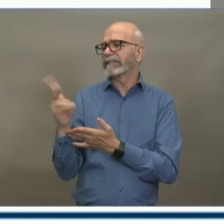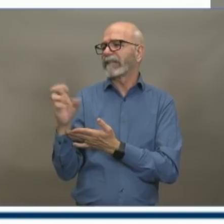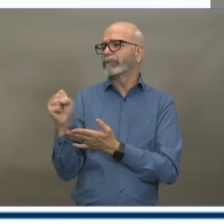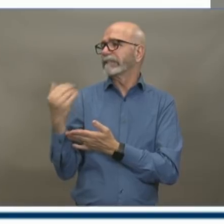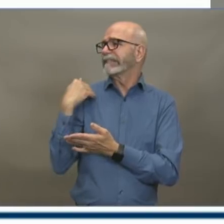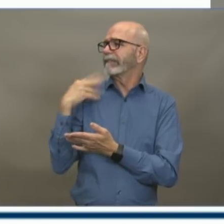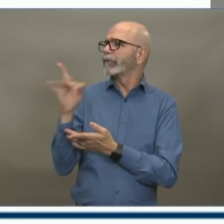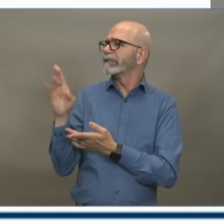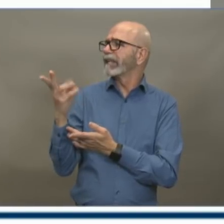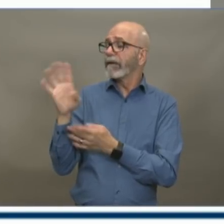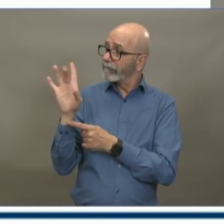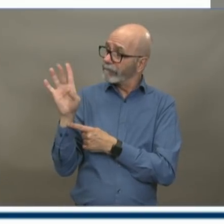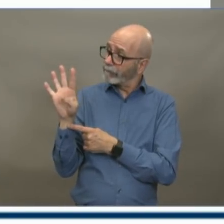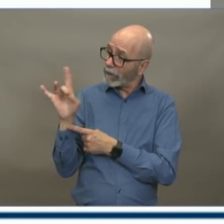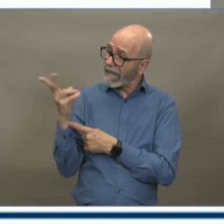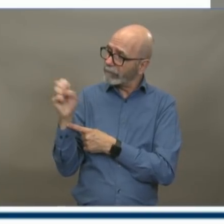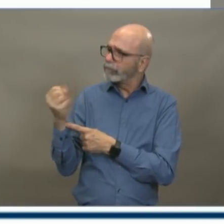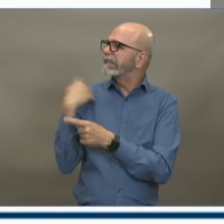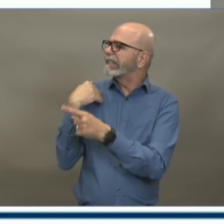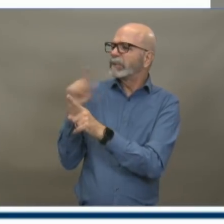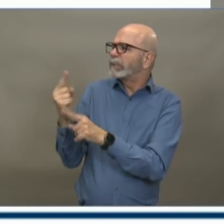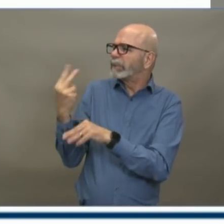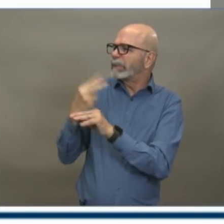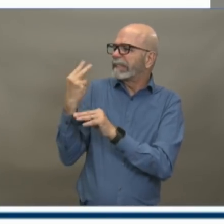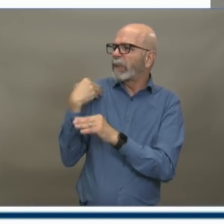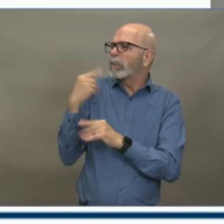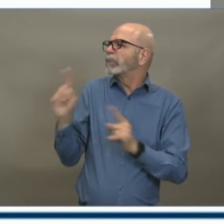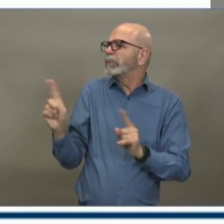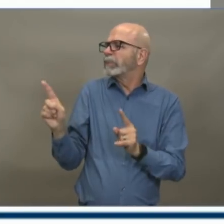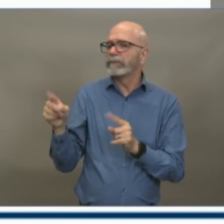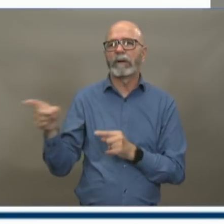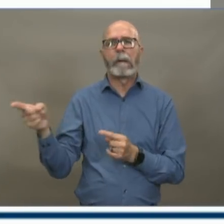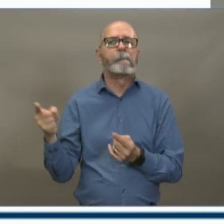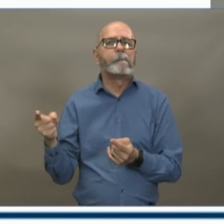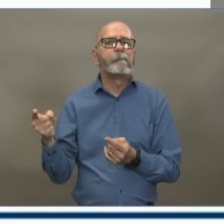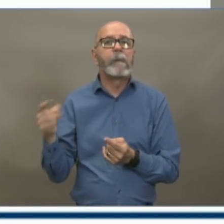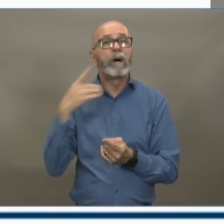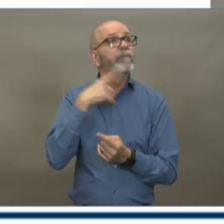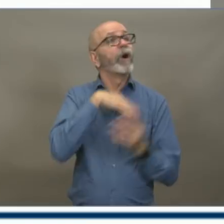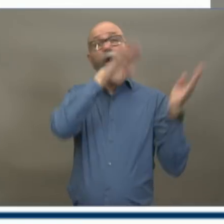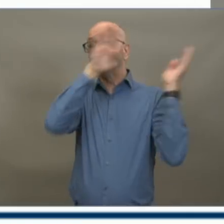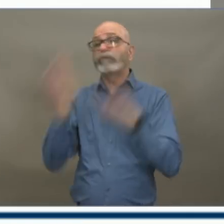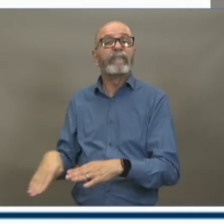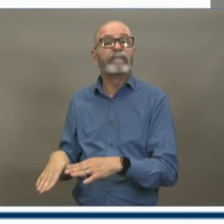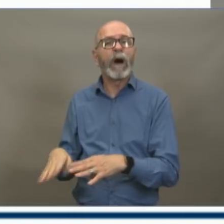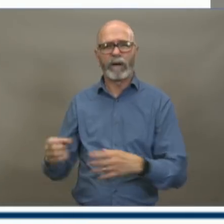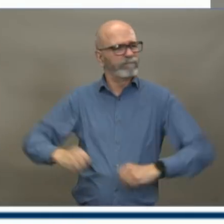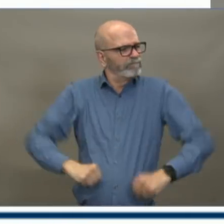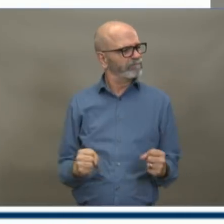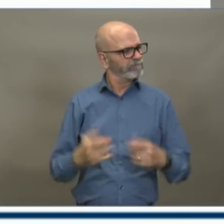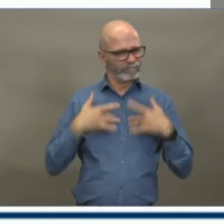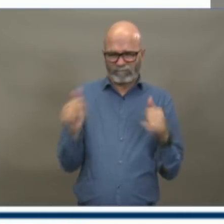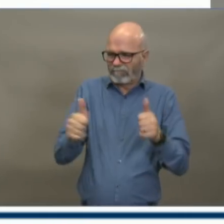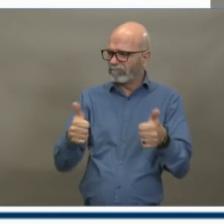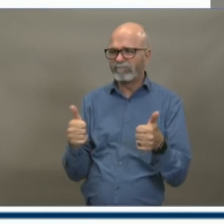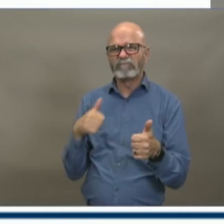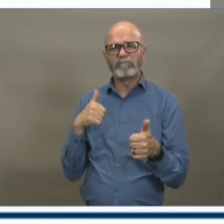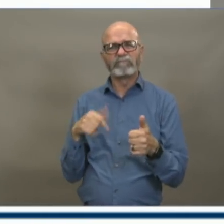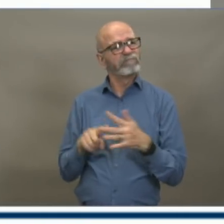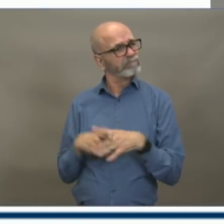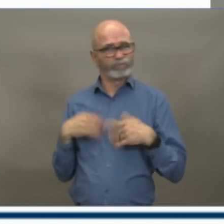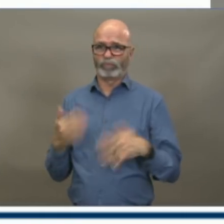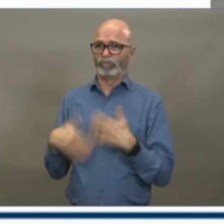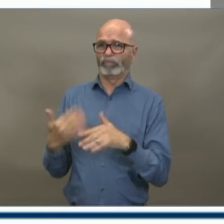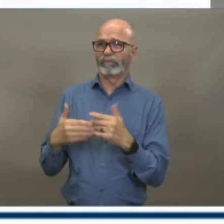And so they may have come in being completely healthy and either then become sick or gone for asymptomatic testing. And it's only then when they